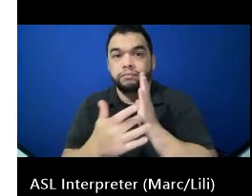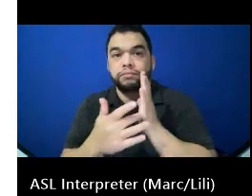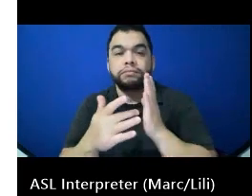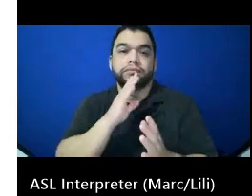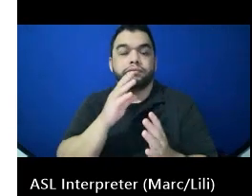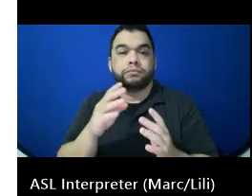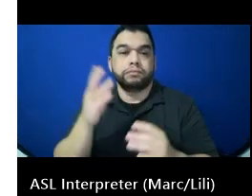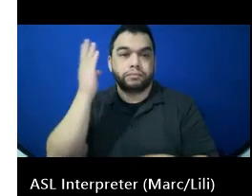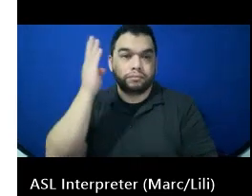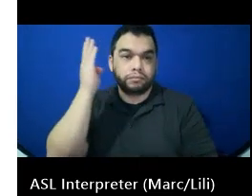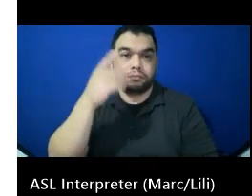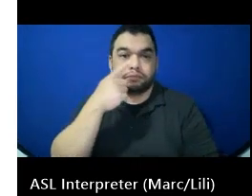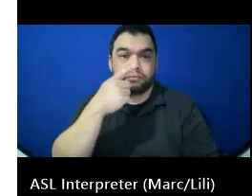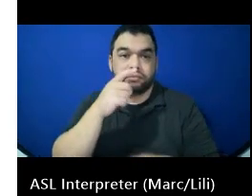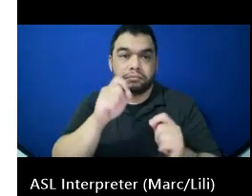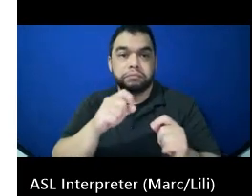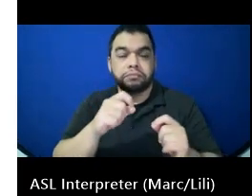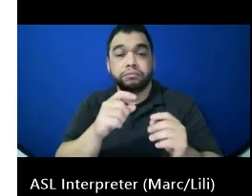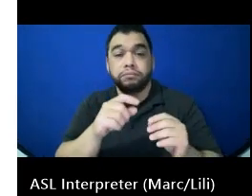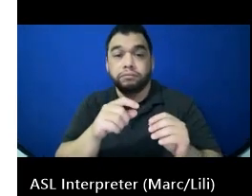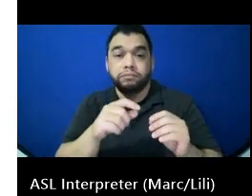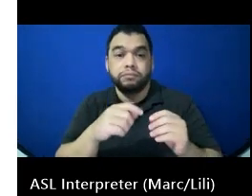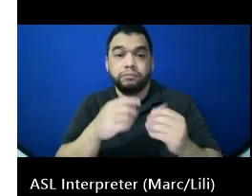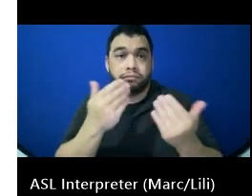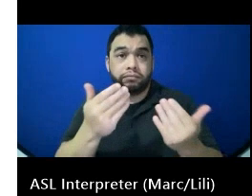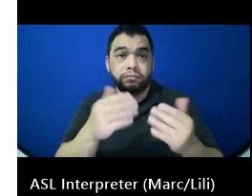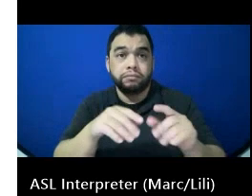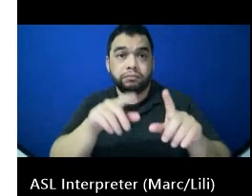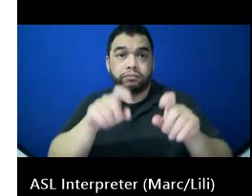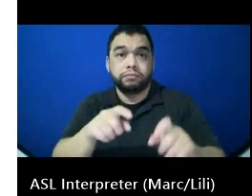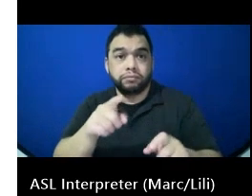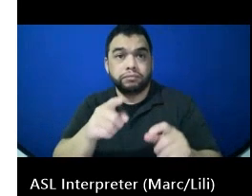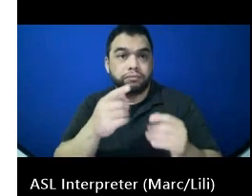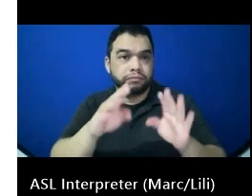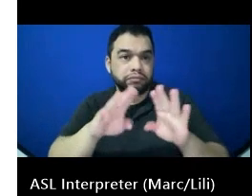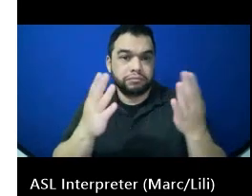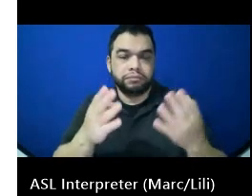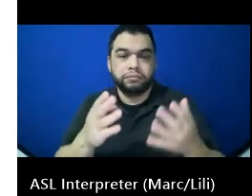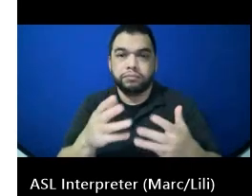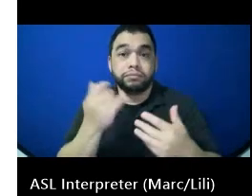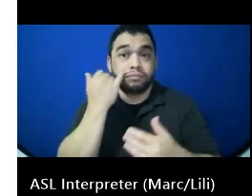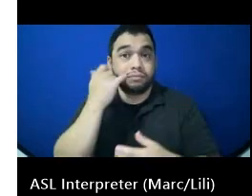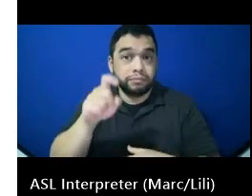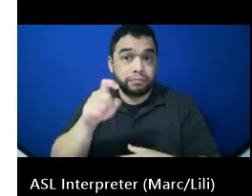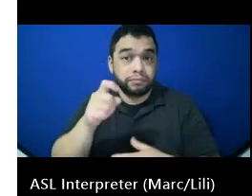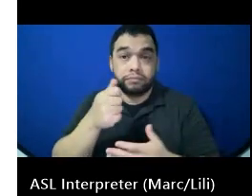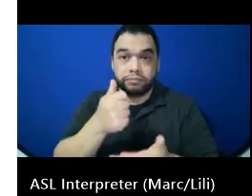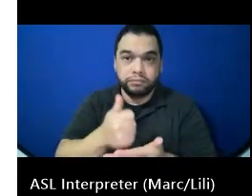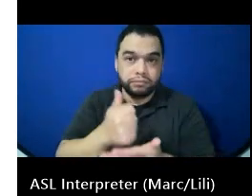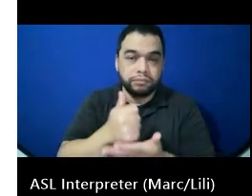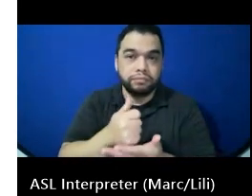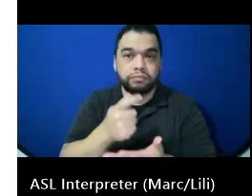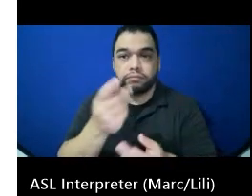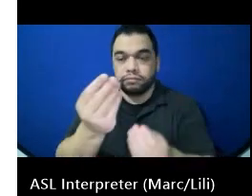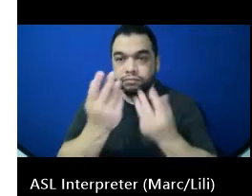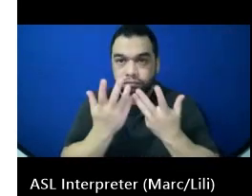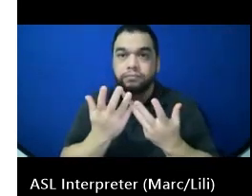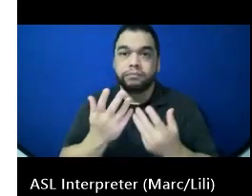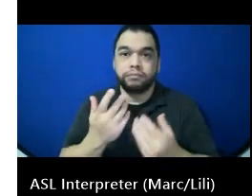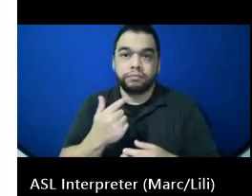I believe it's in the chat already, the evaluation. So please take your time. You can open it. If you have any kind